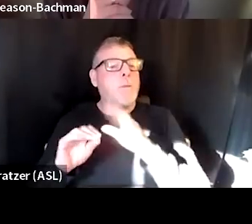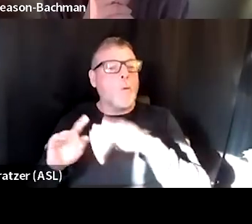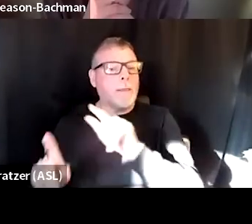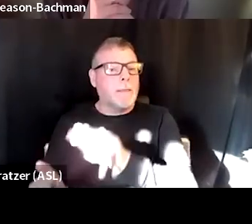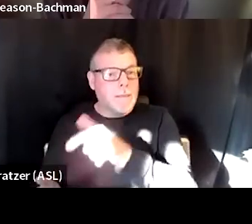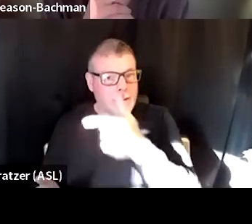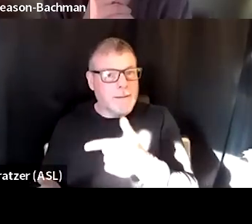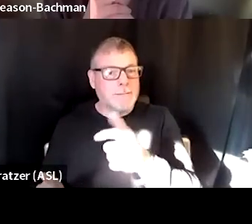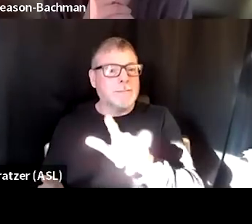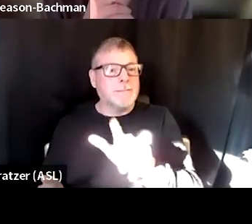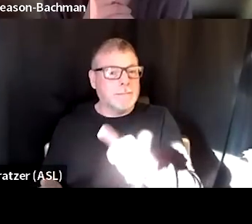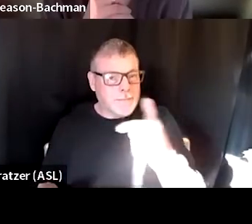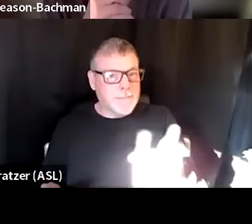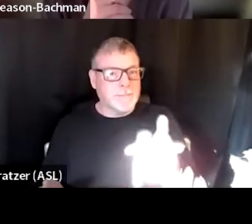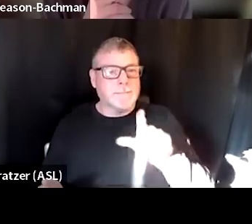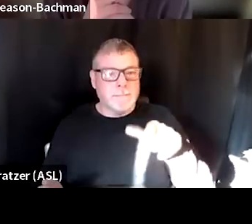And that's like,